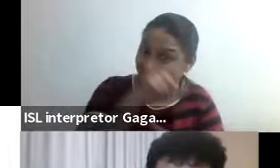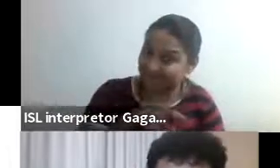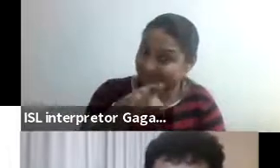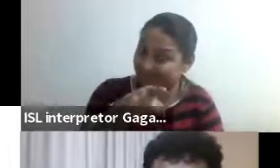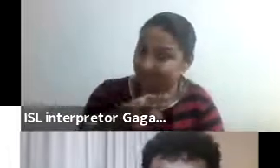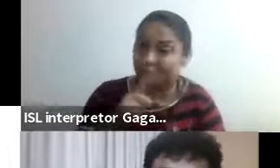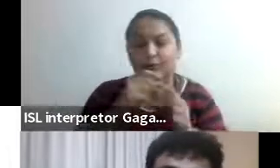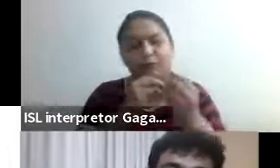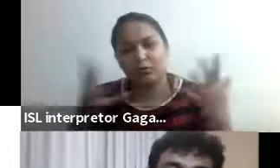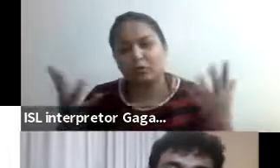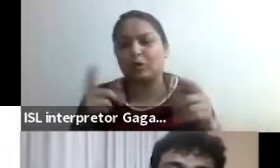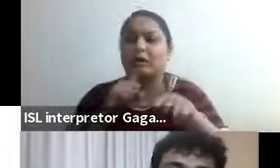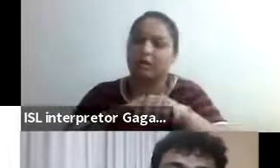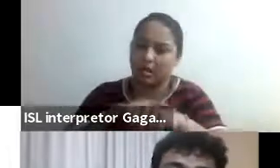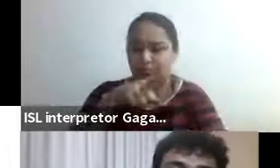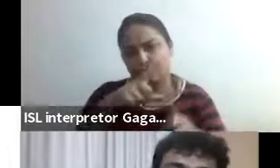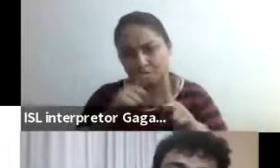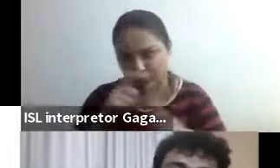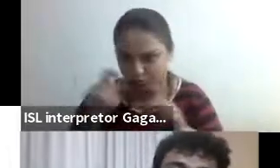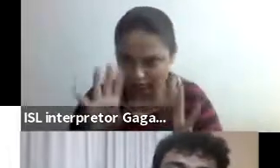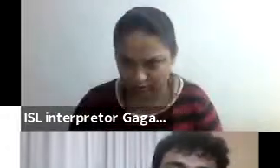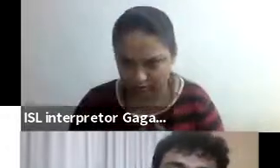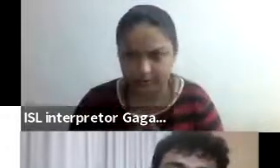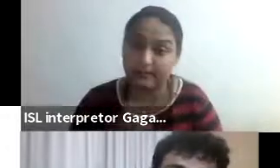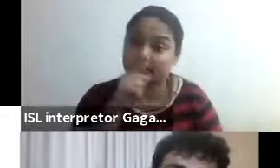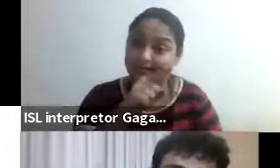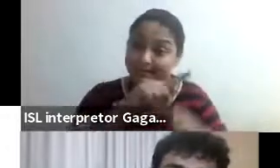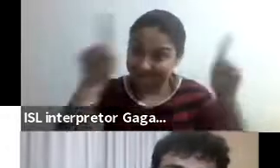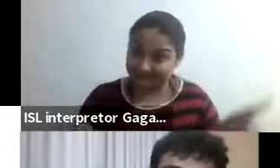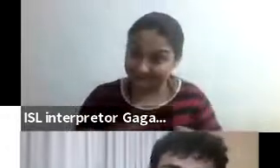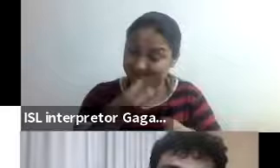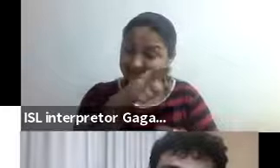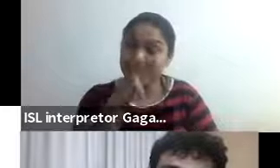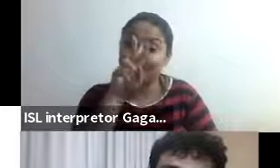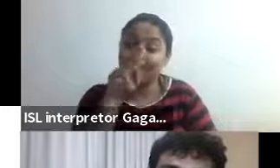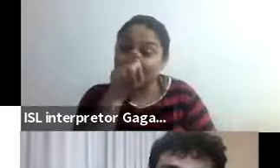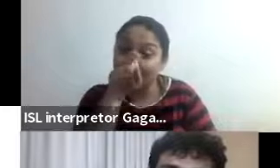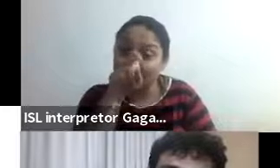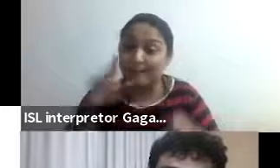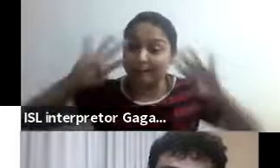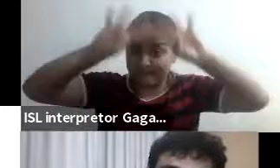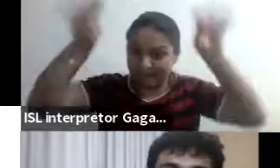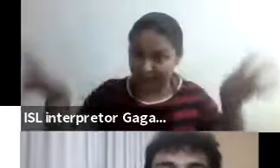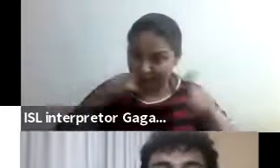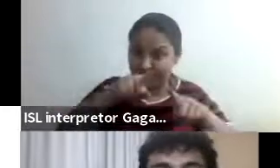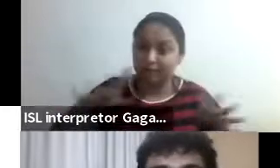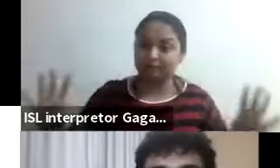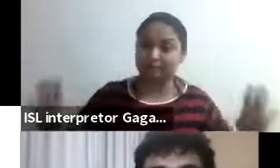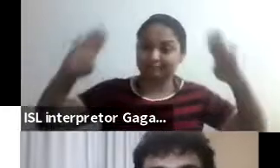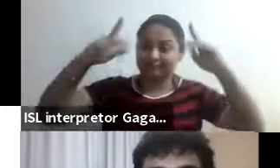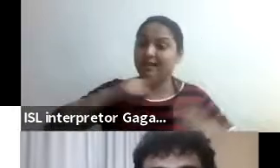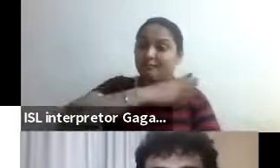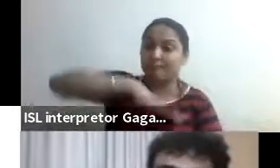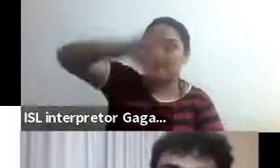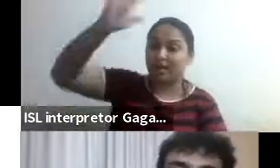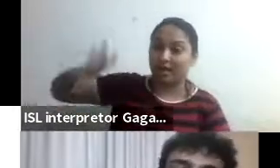does this a few times actually. This scene is of two peacocks standing on a hill, and